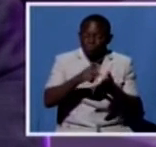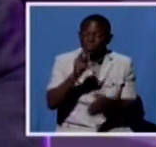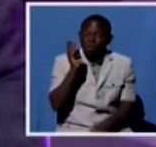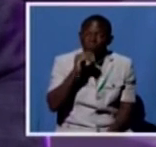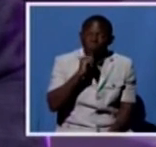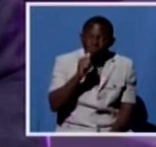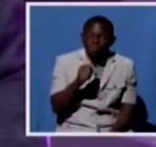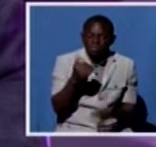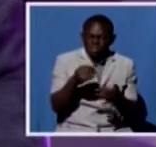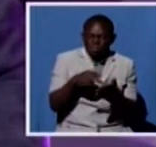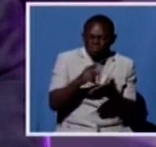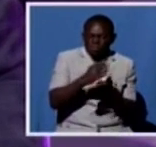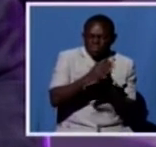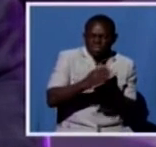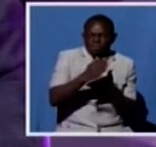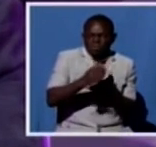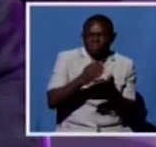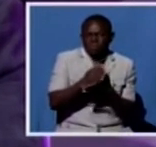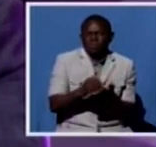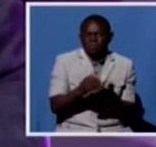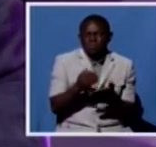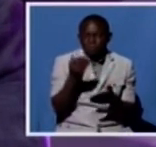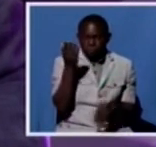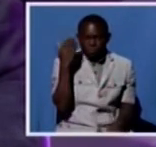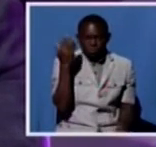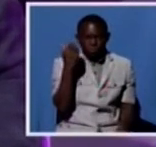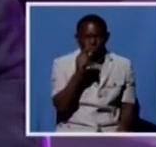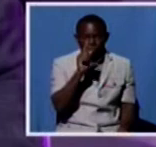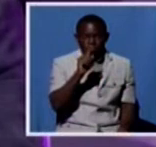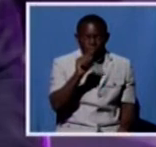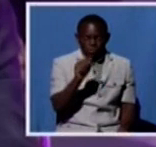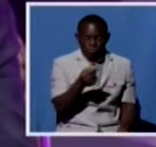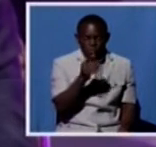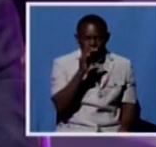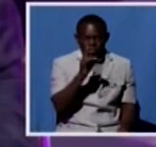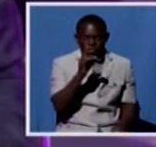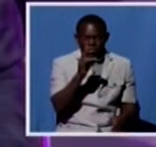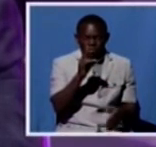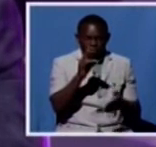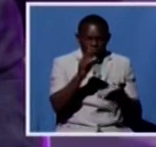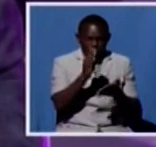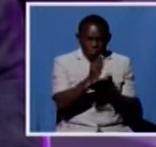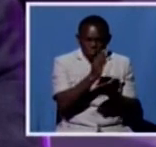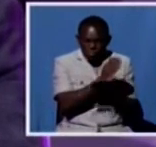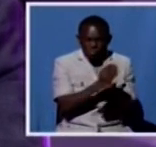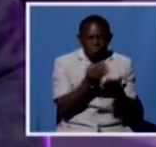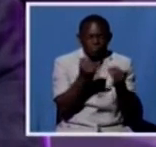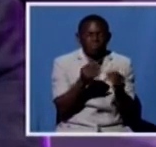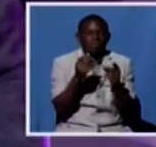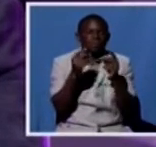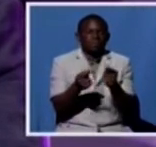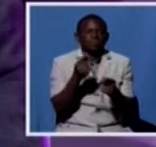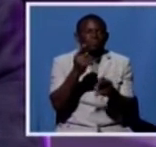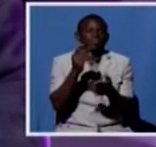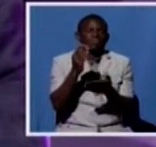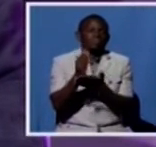about 1.8 billion within this year. We are at 1 billion. By end of the year, if we can even get